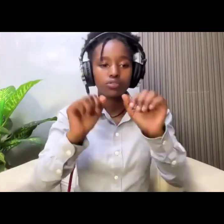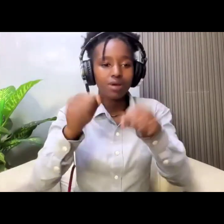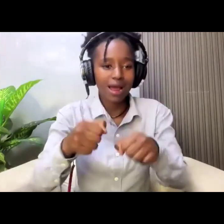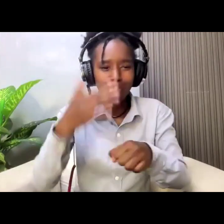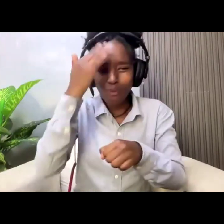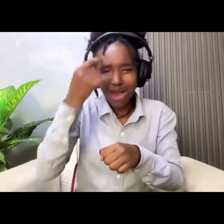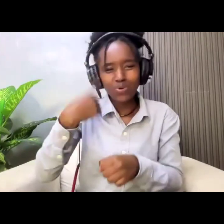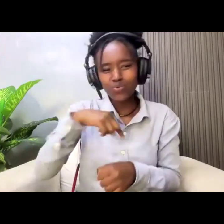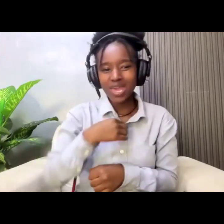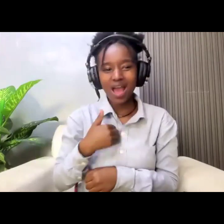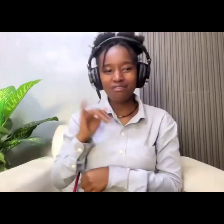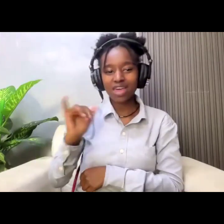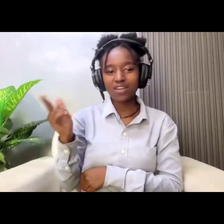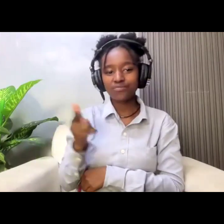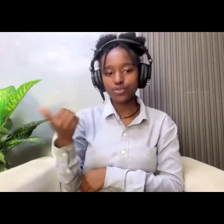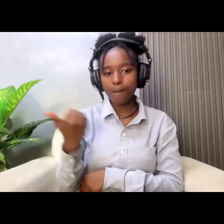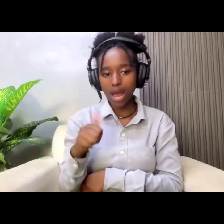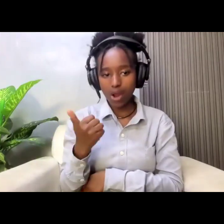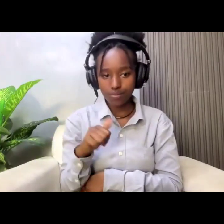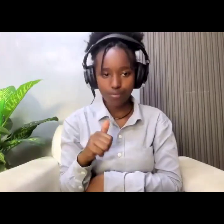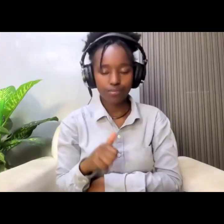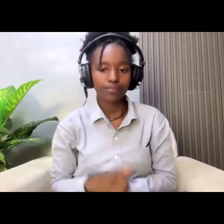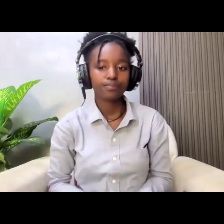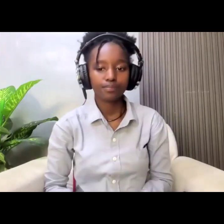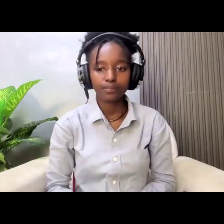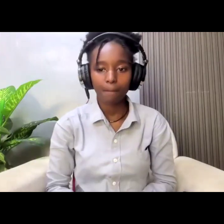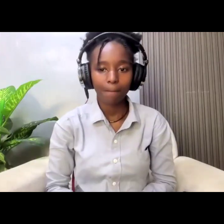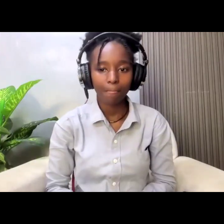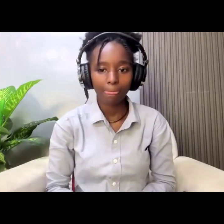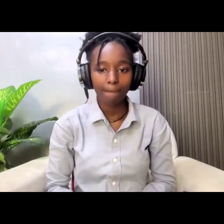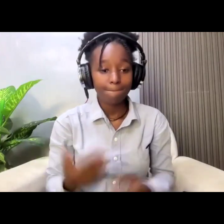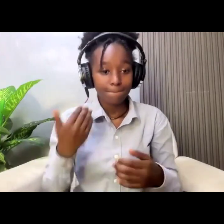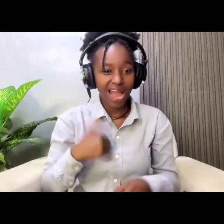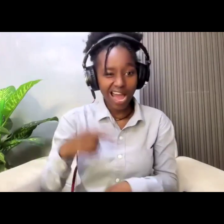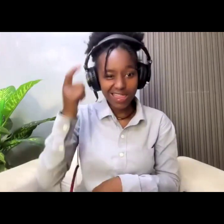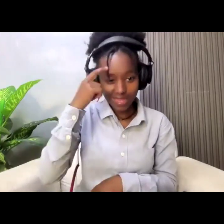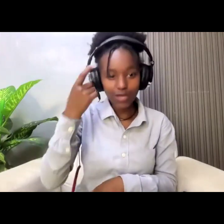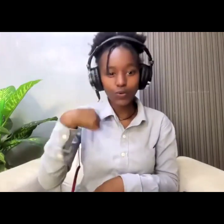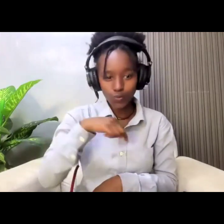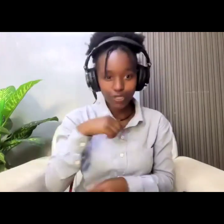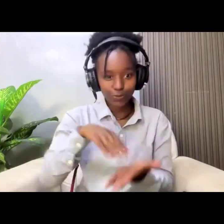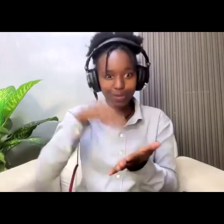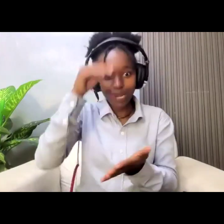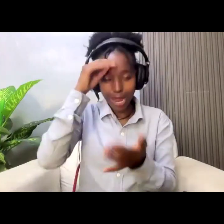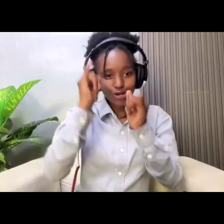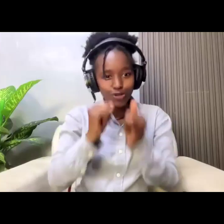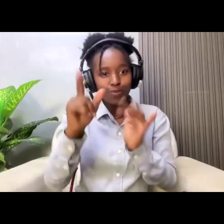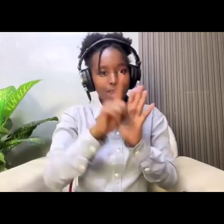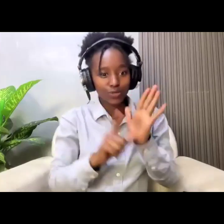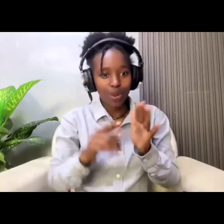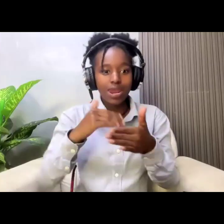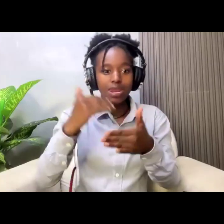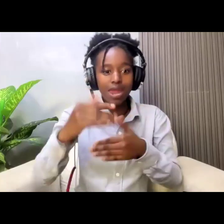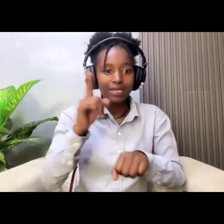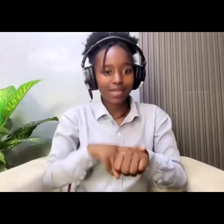end, which is obviously a lesson for us to make sure we have all these things lined up, because this sort of